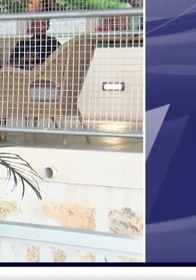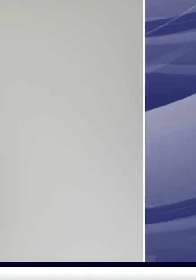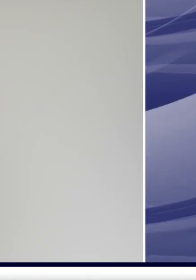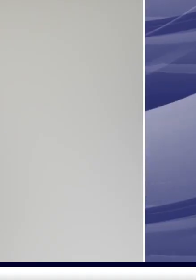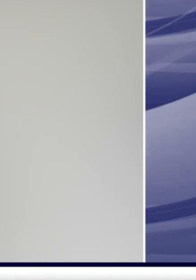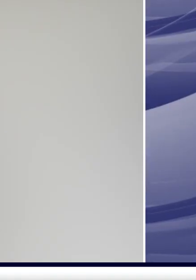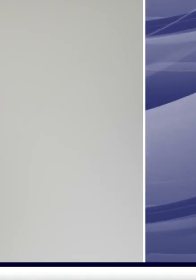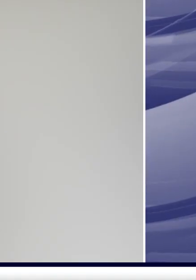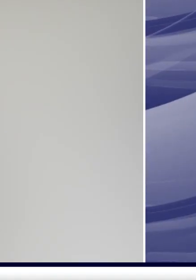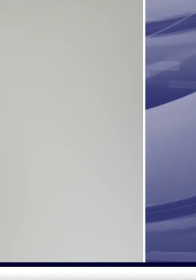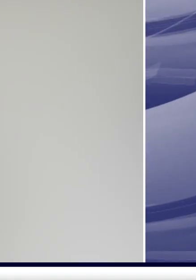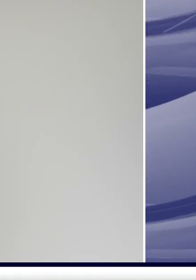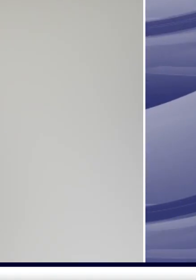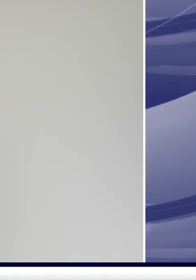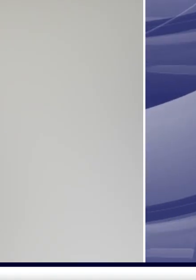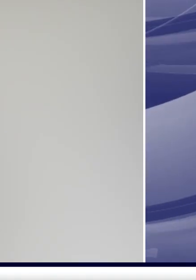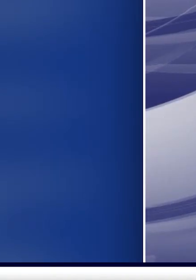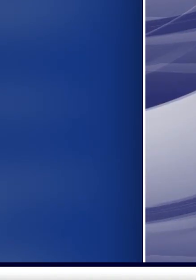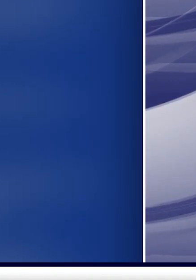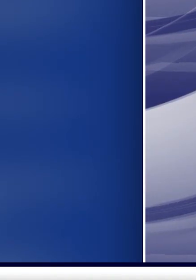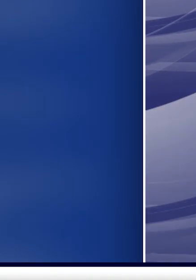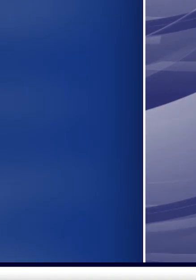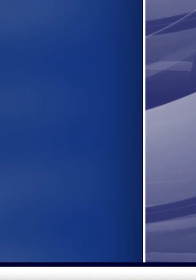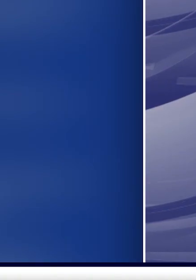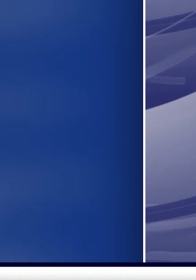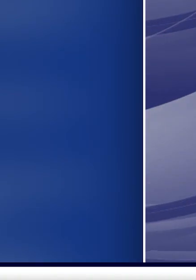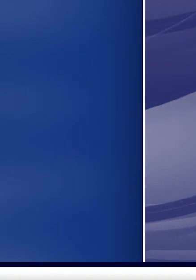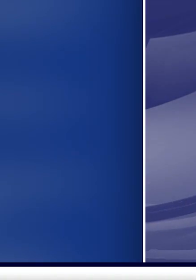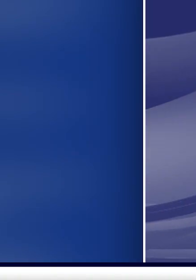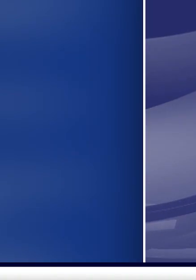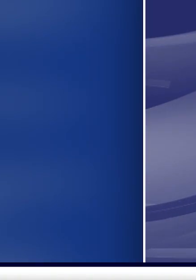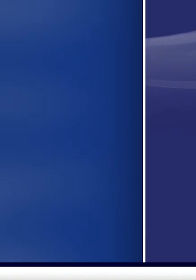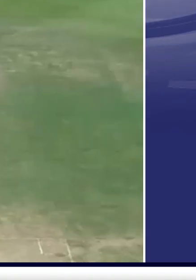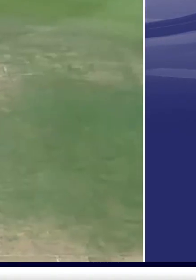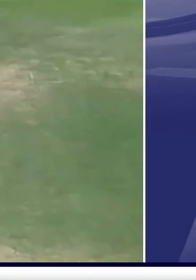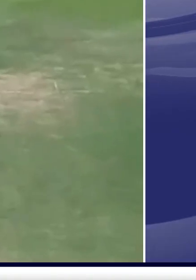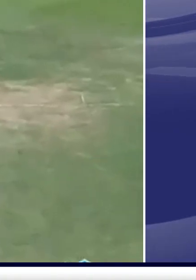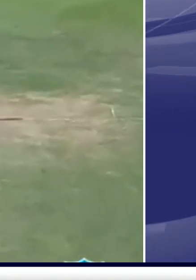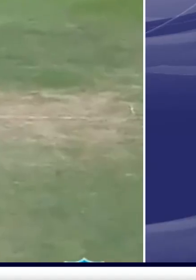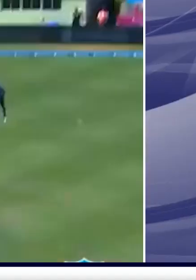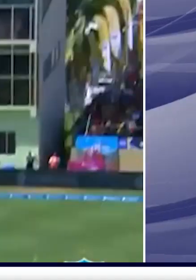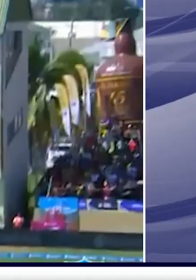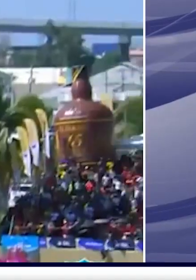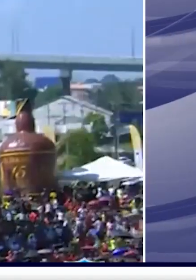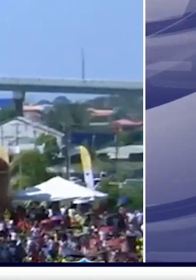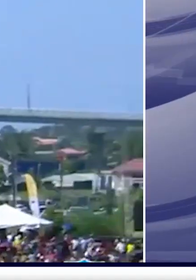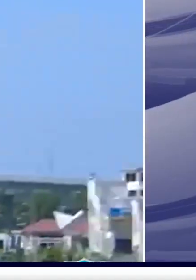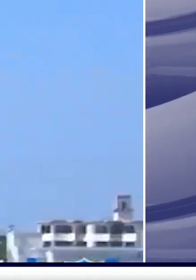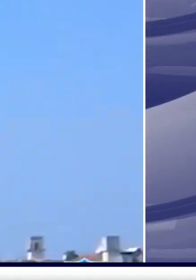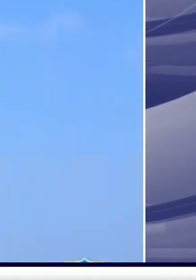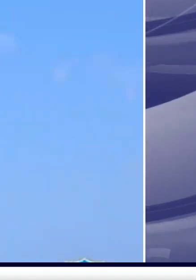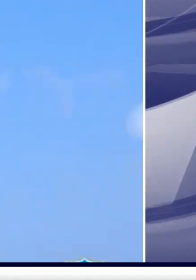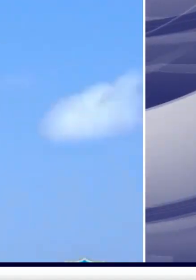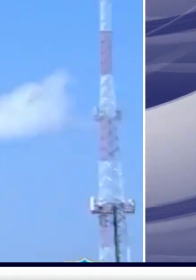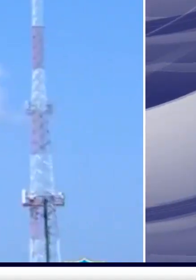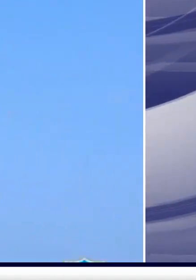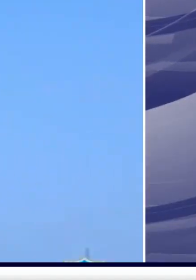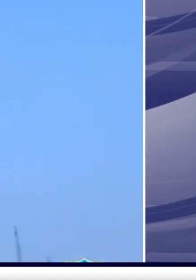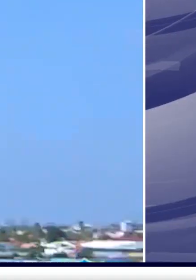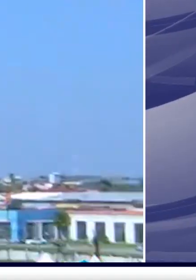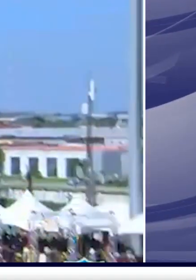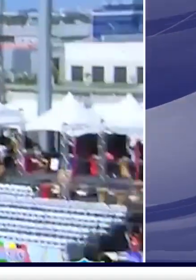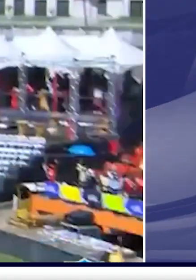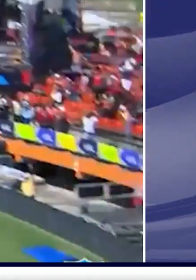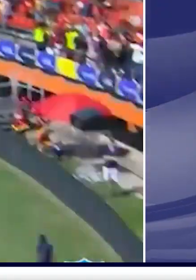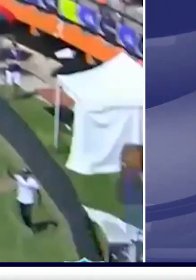A viral video forces the port to conduct internal investigations. And in sports, the Warriors clinch a